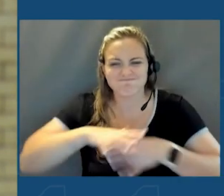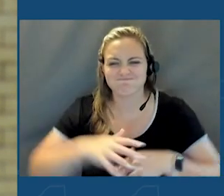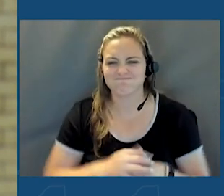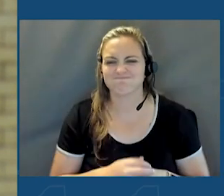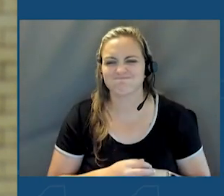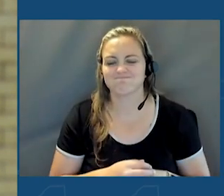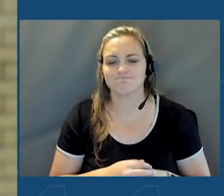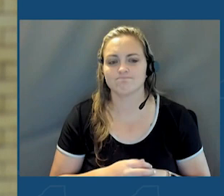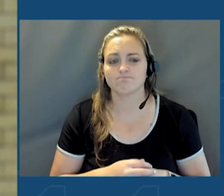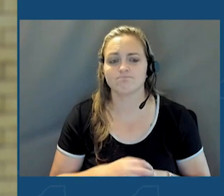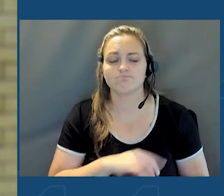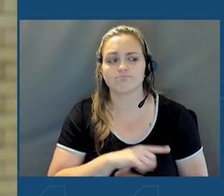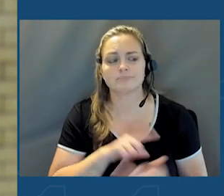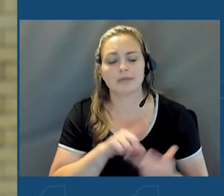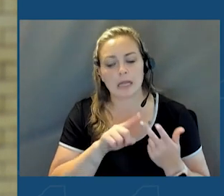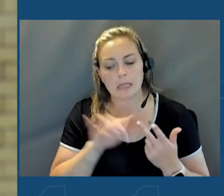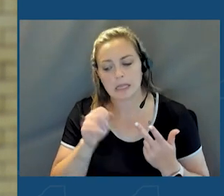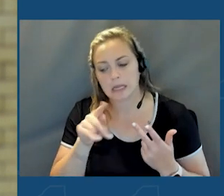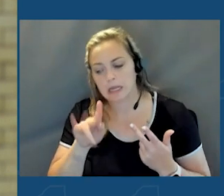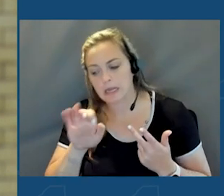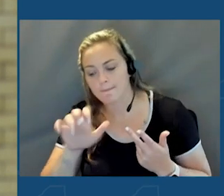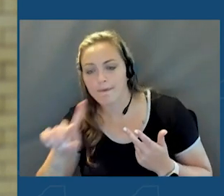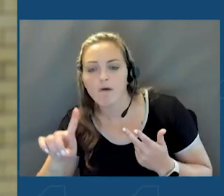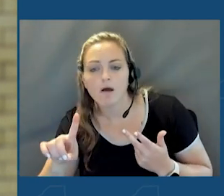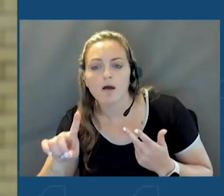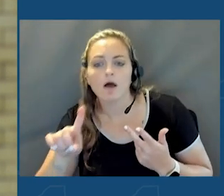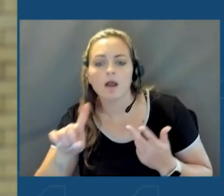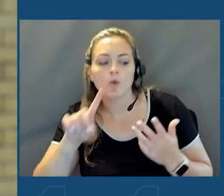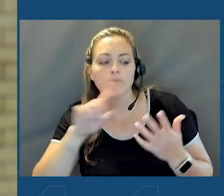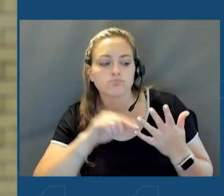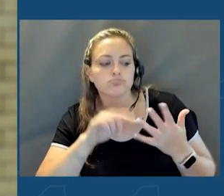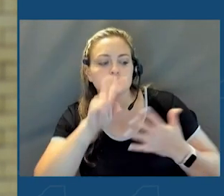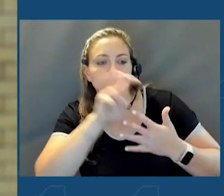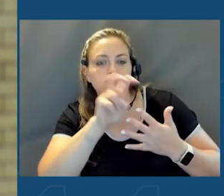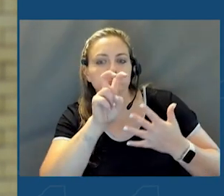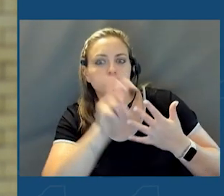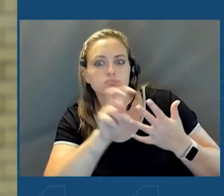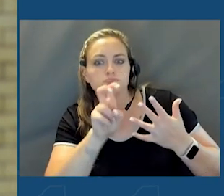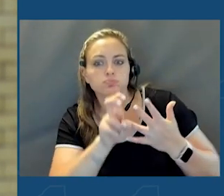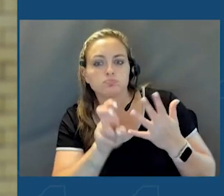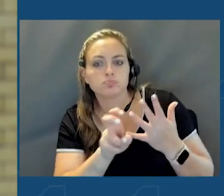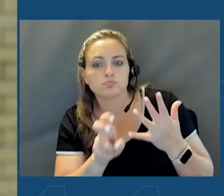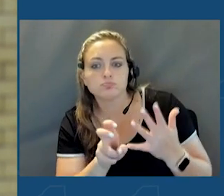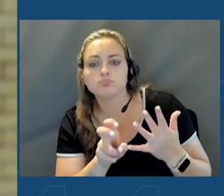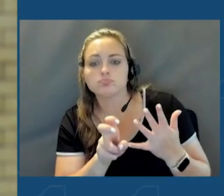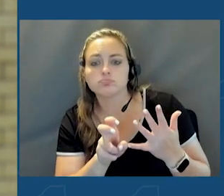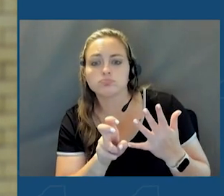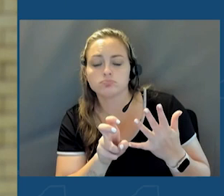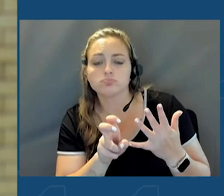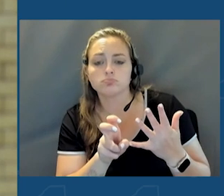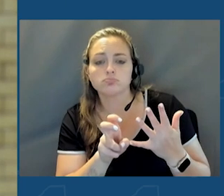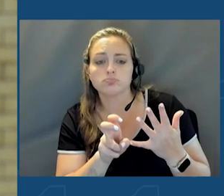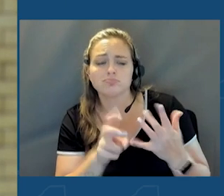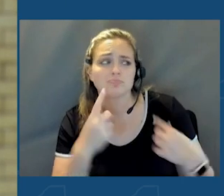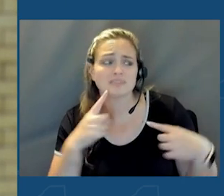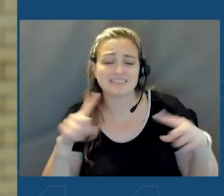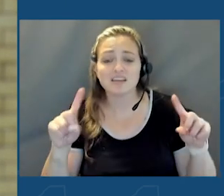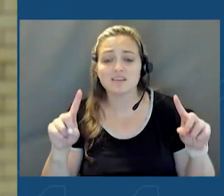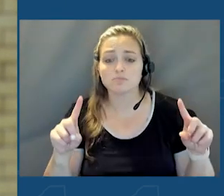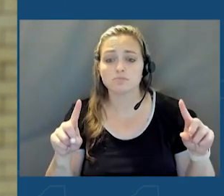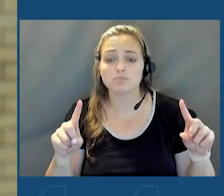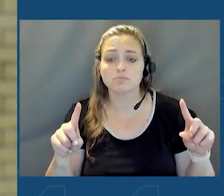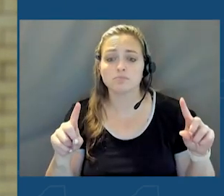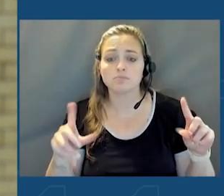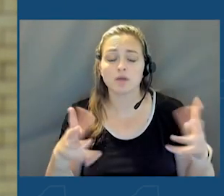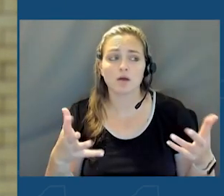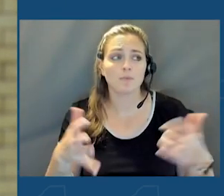And then the little Cape Cod. And then just throughout life, my parents' success was measured in how much space they could put their family